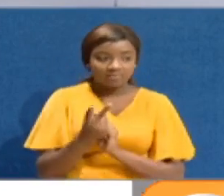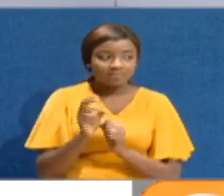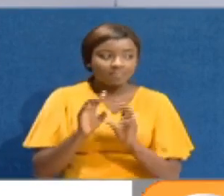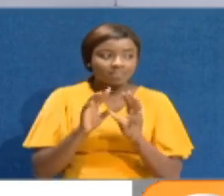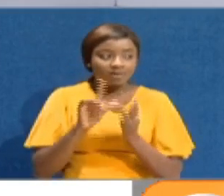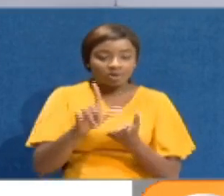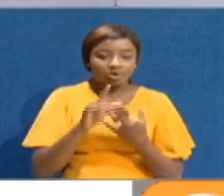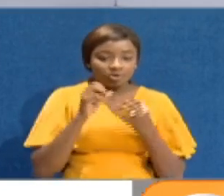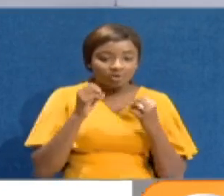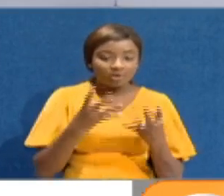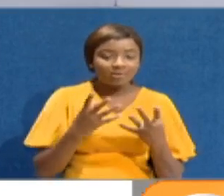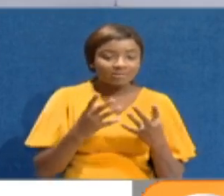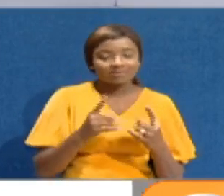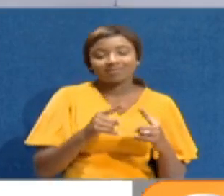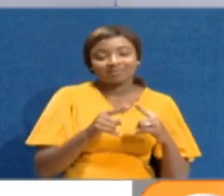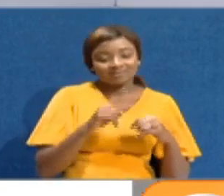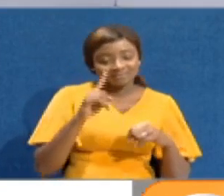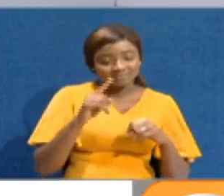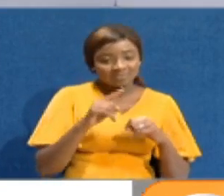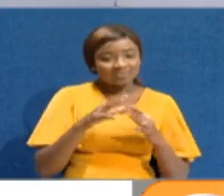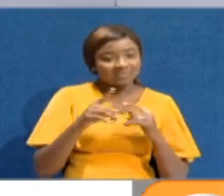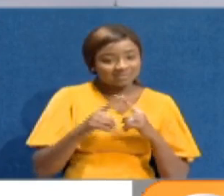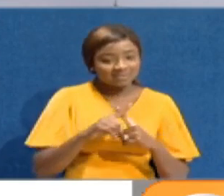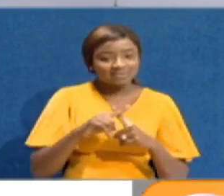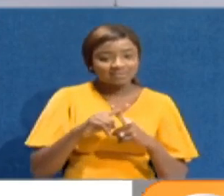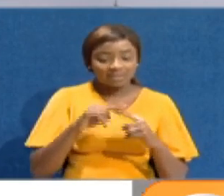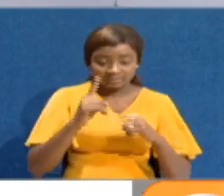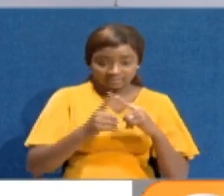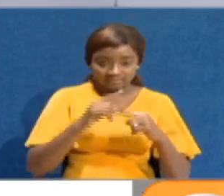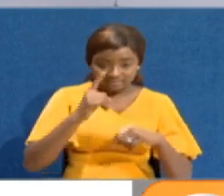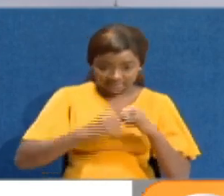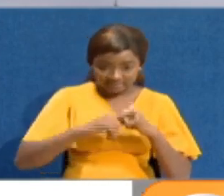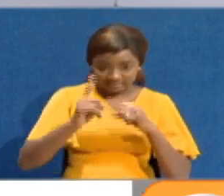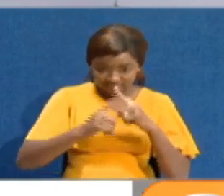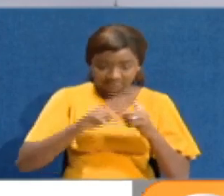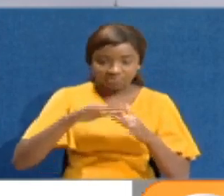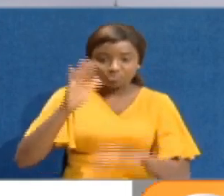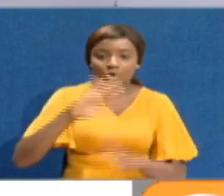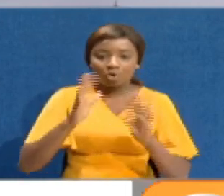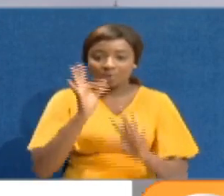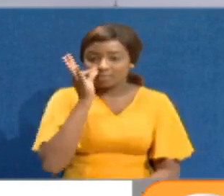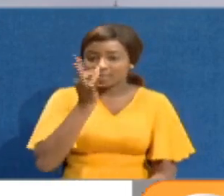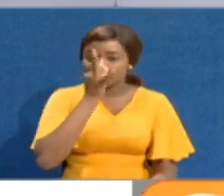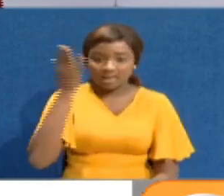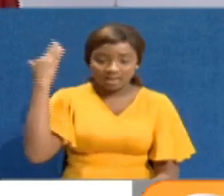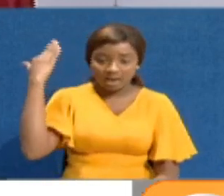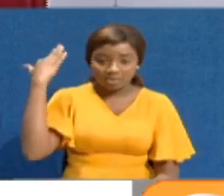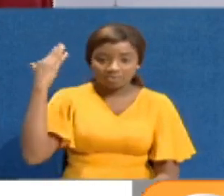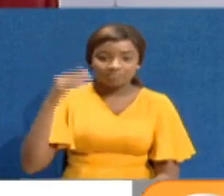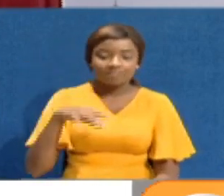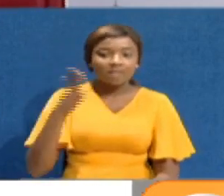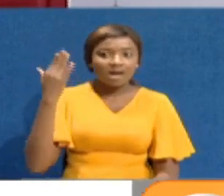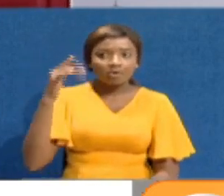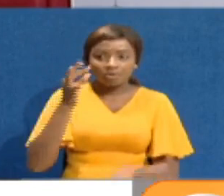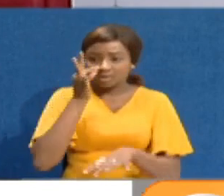six times that of the public debt during the Kibaki administration, which stood at 1.2 trillion shillings